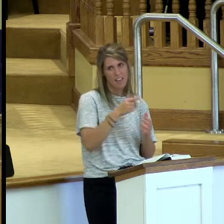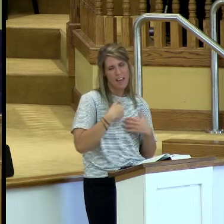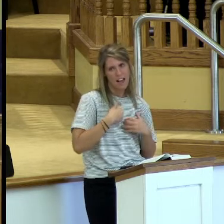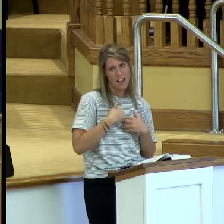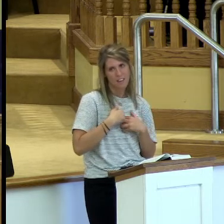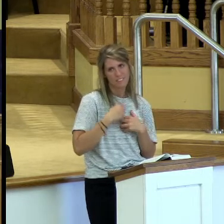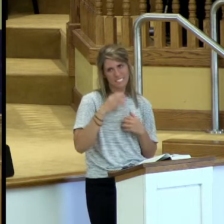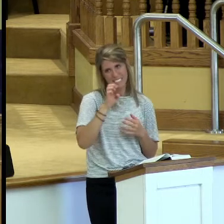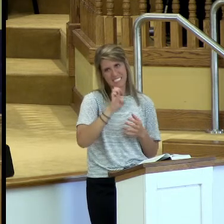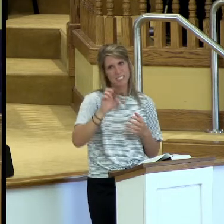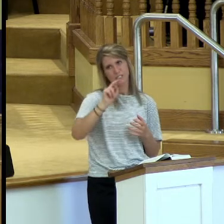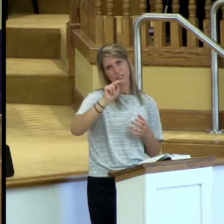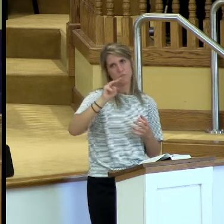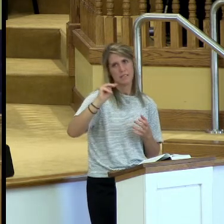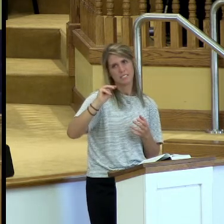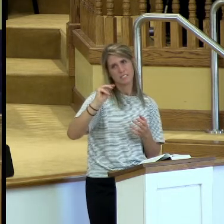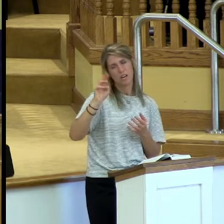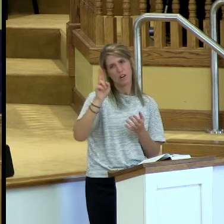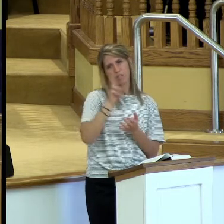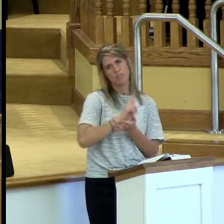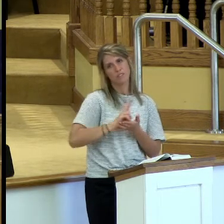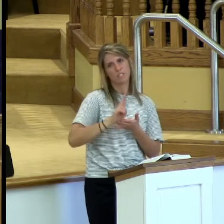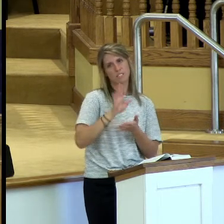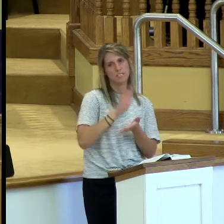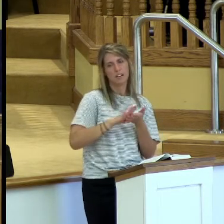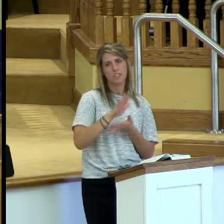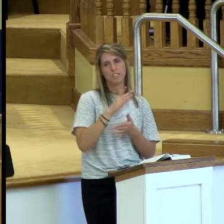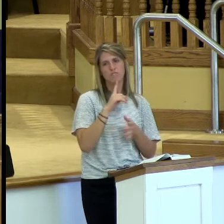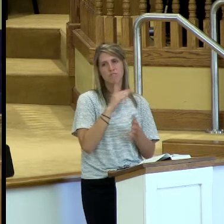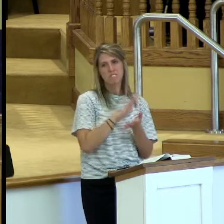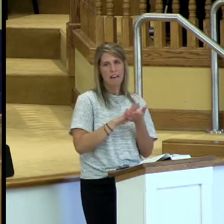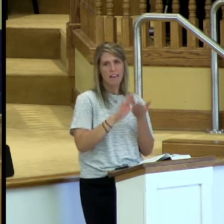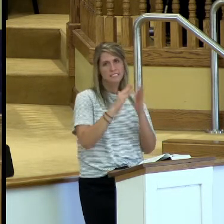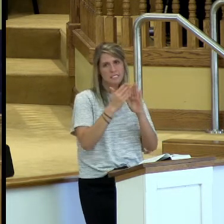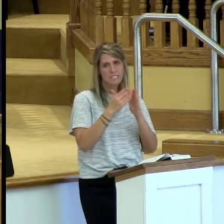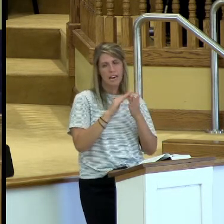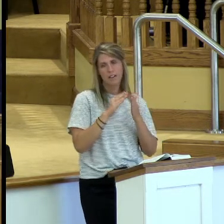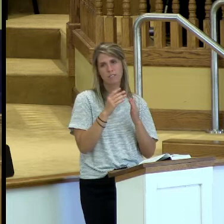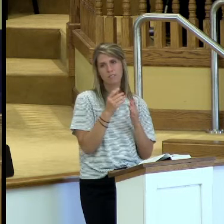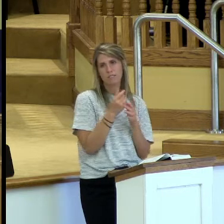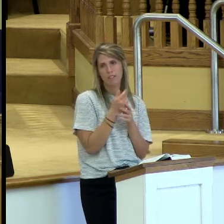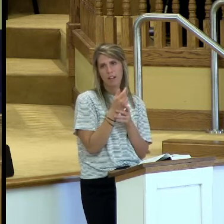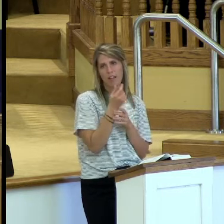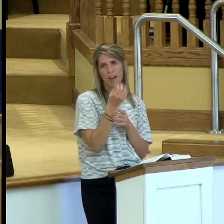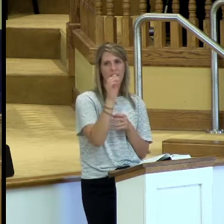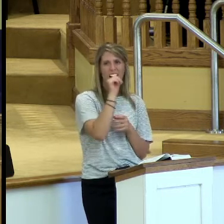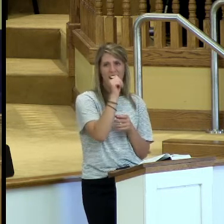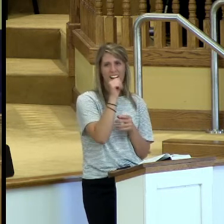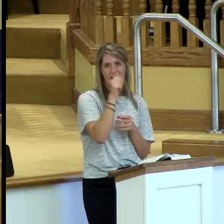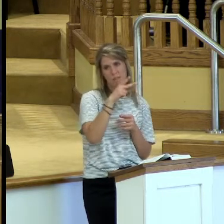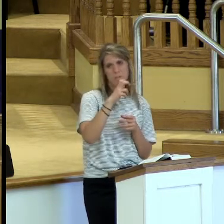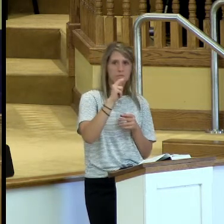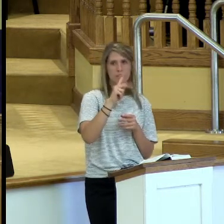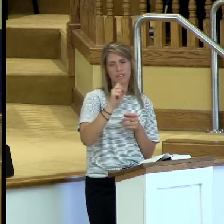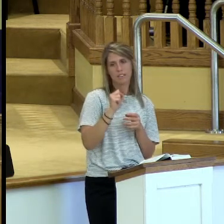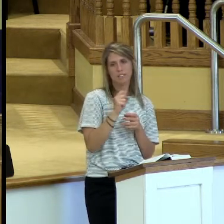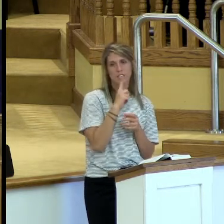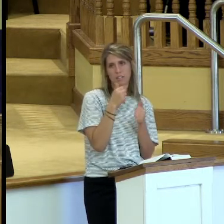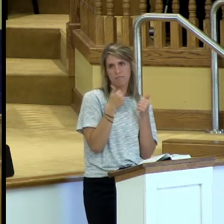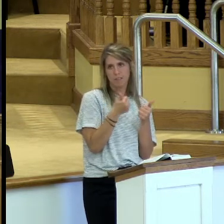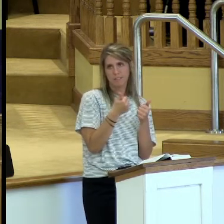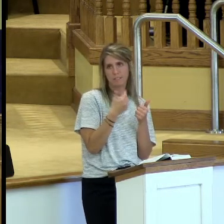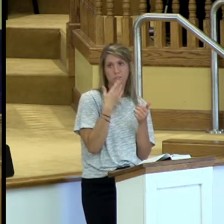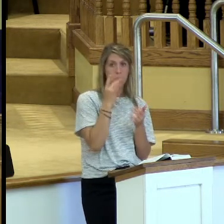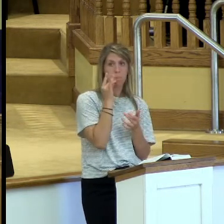They've got Eastern New Mexico University. Nice little town, Sunland Peanuts, big there. It's